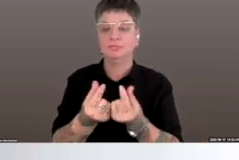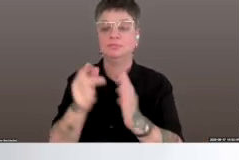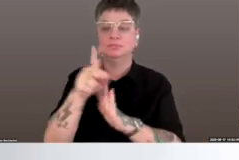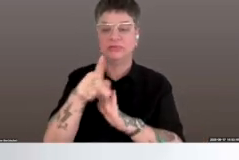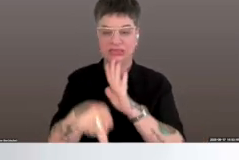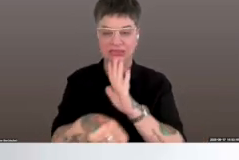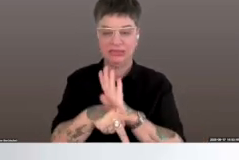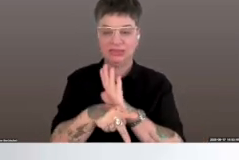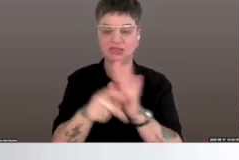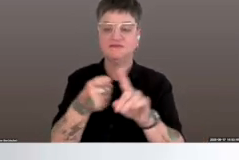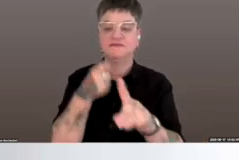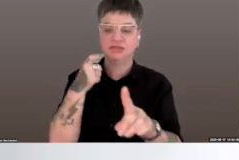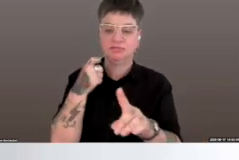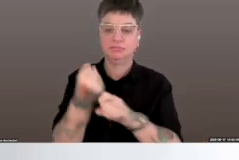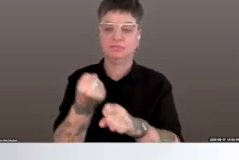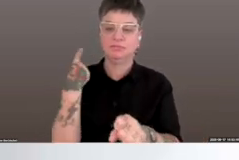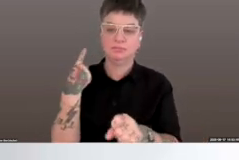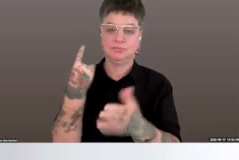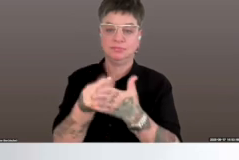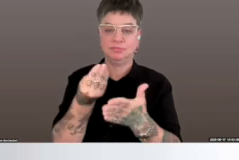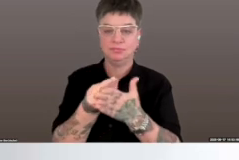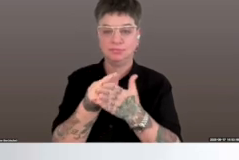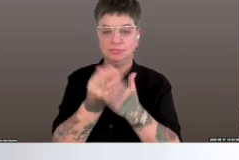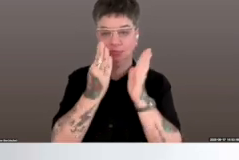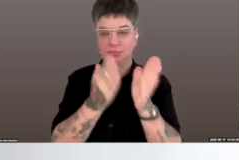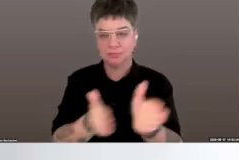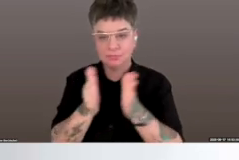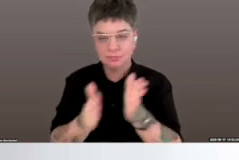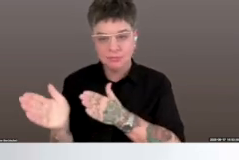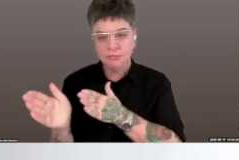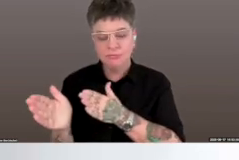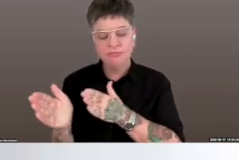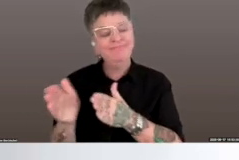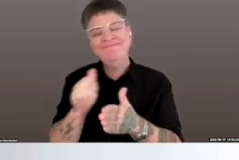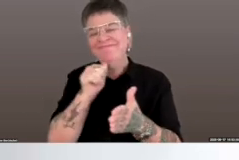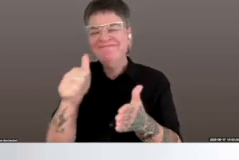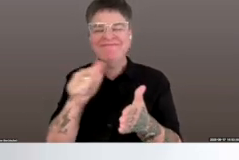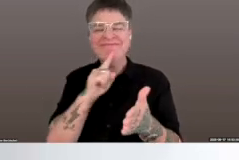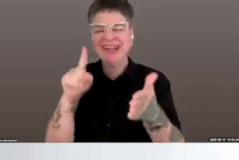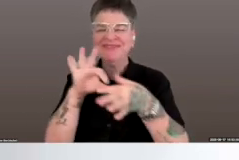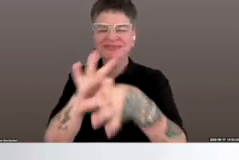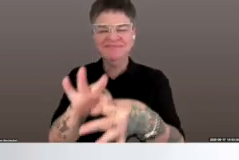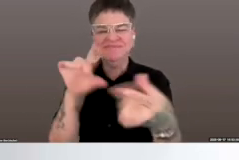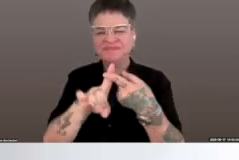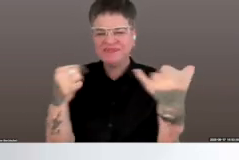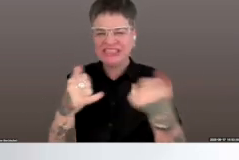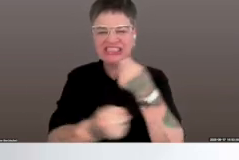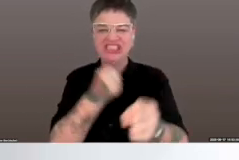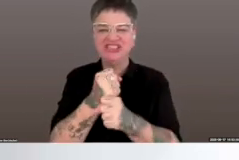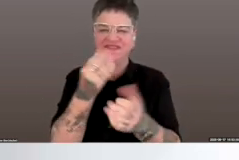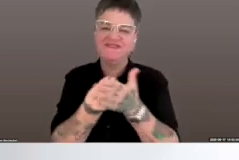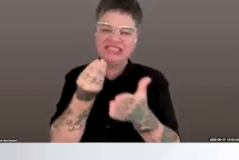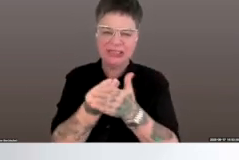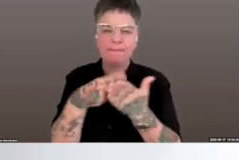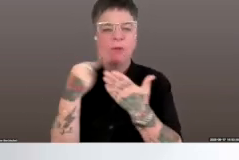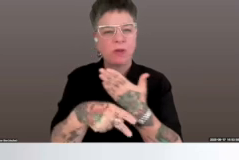policy from last year's funding plan. So that doesn't necessarily relate to this year's funding plan, but I'll hand